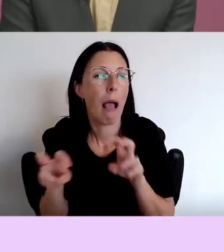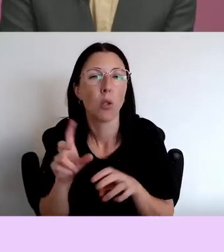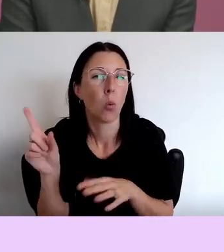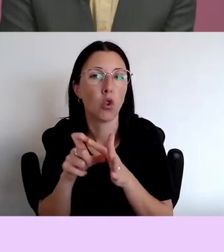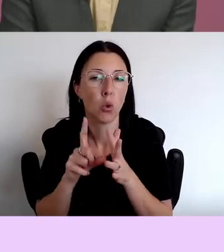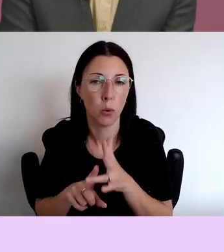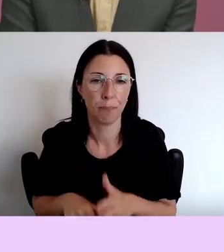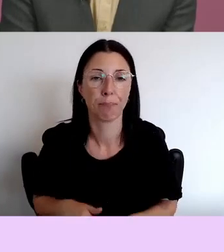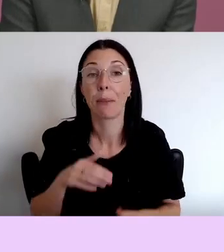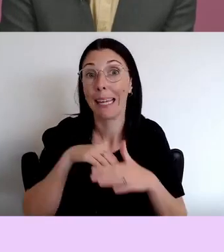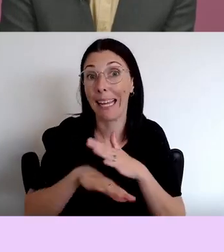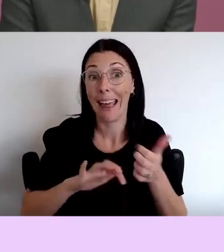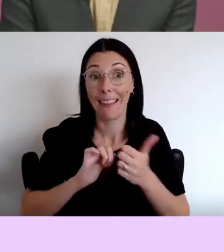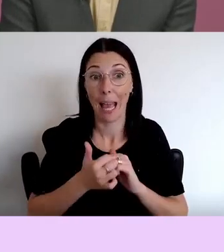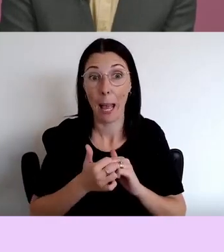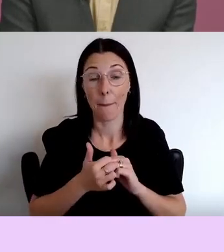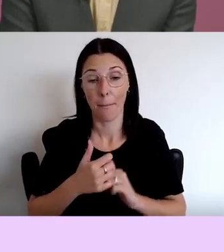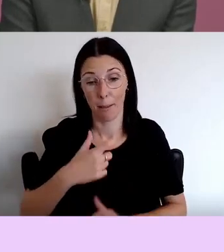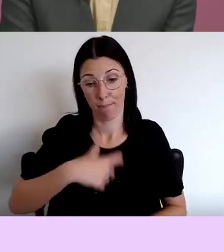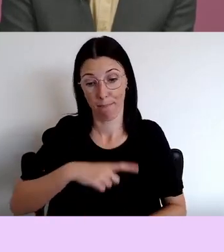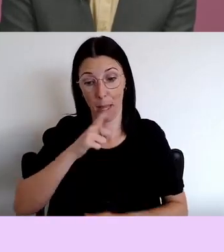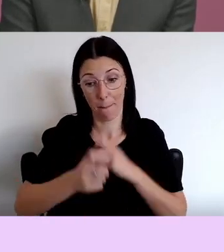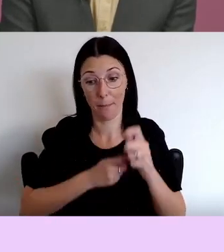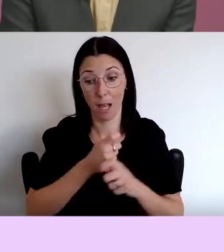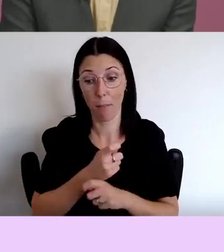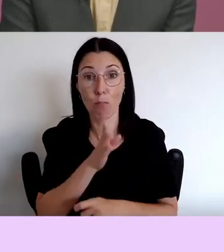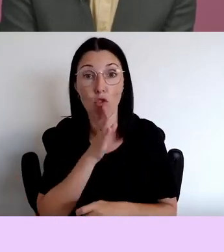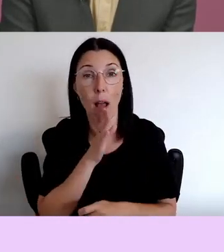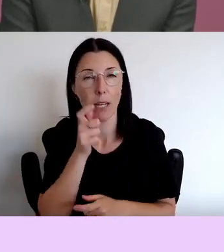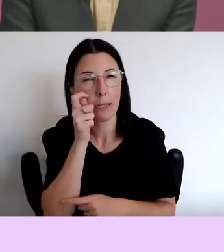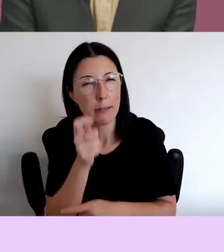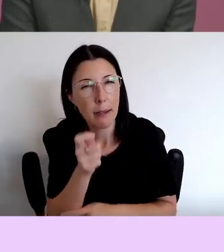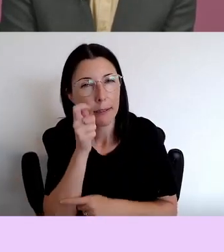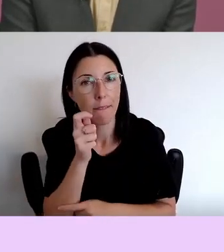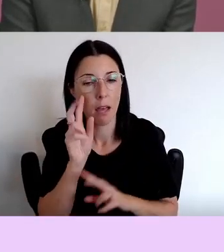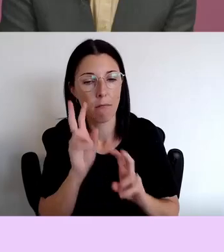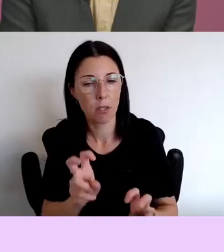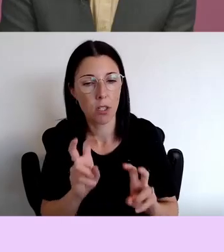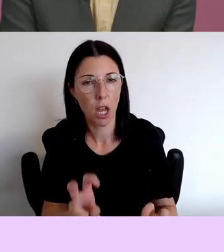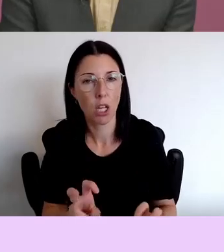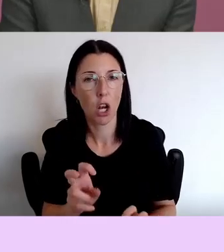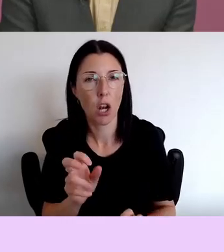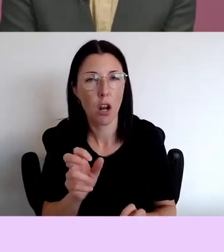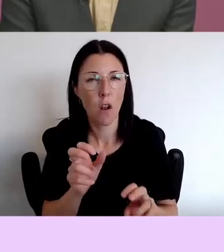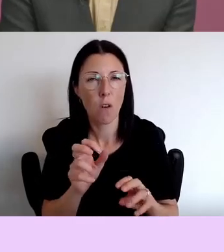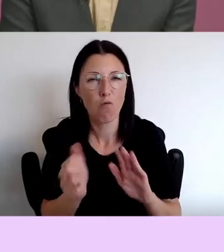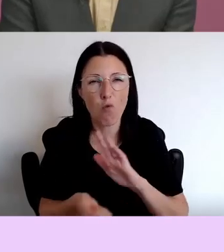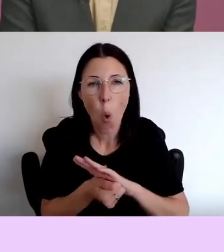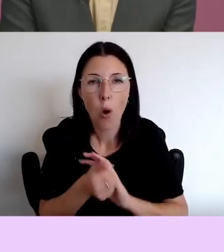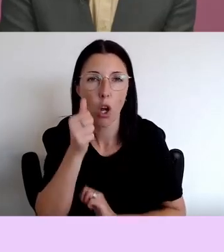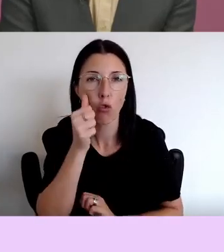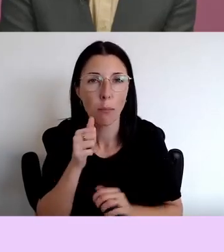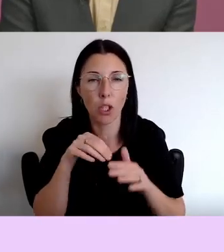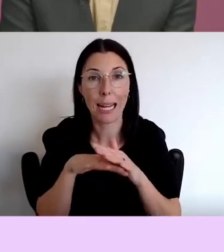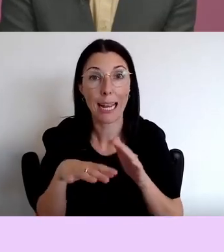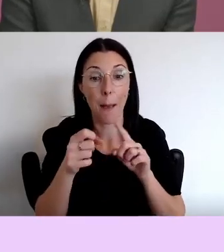into the role of a private detective investigating allegations of fraud and corruption at a prestigious pet gala. As